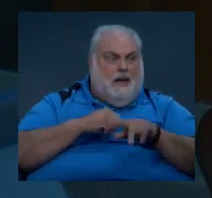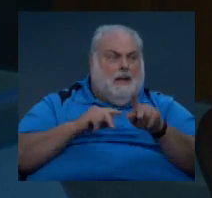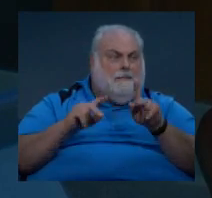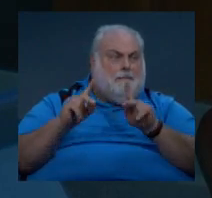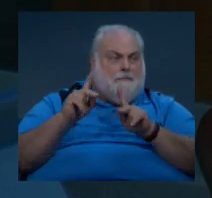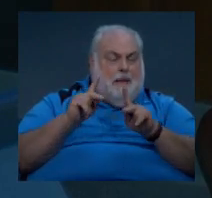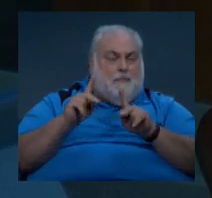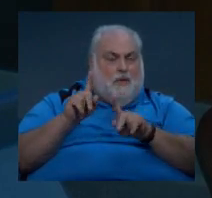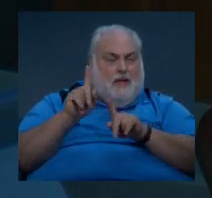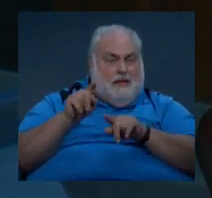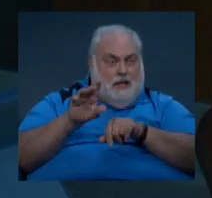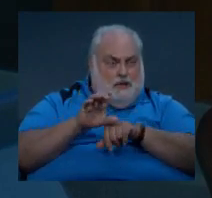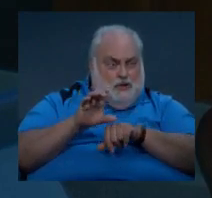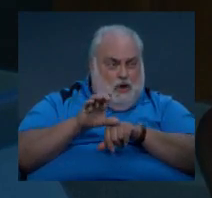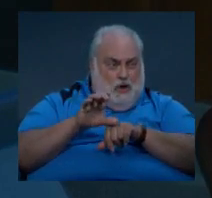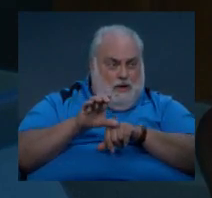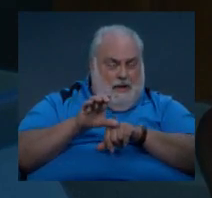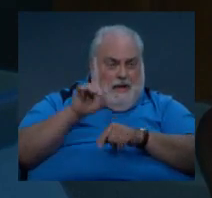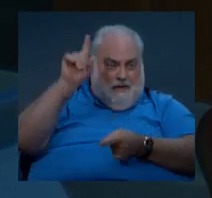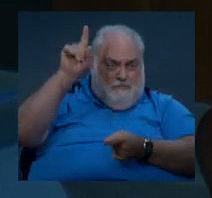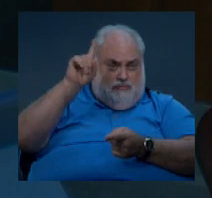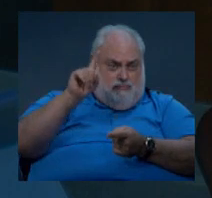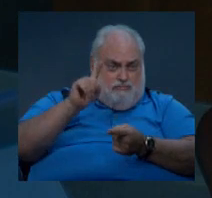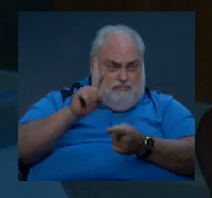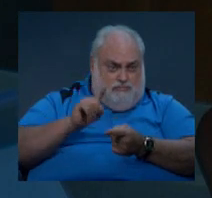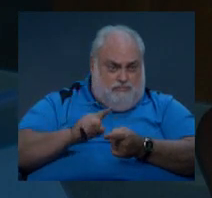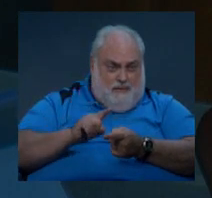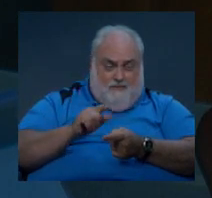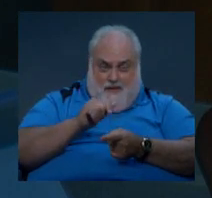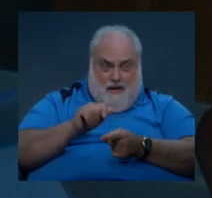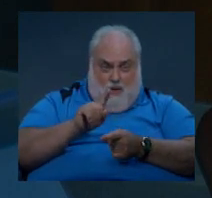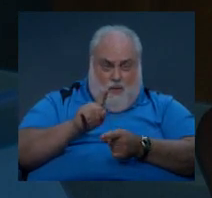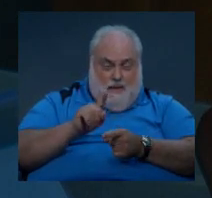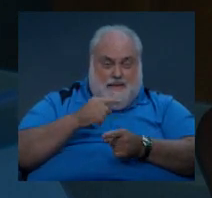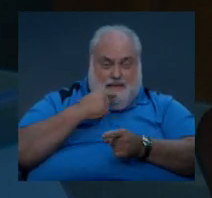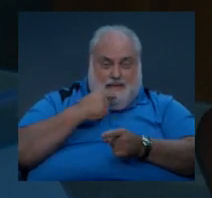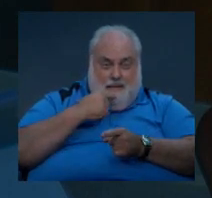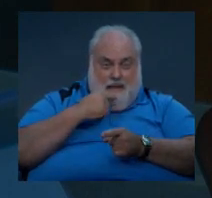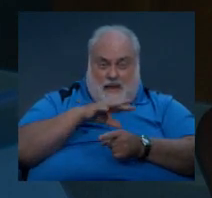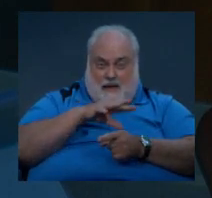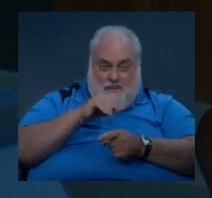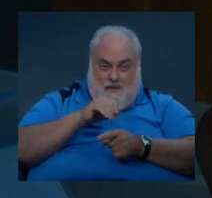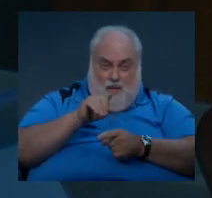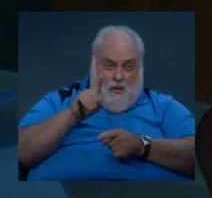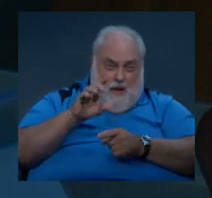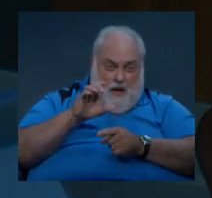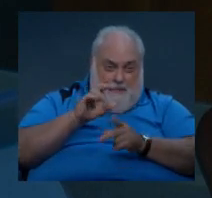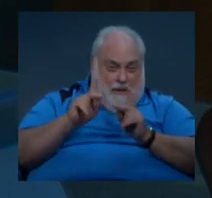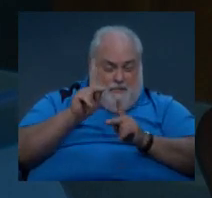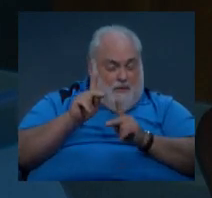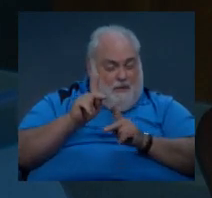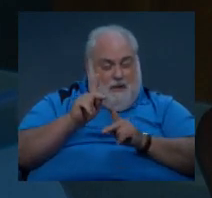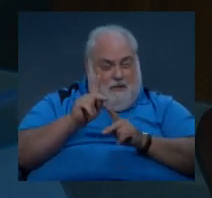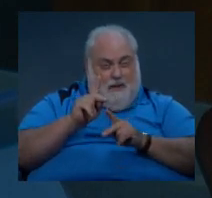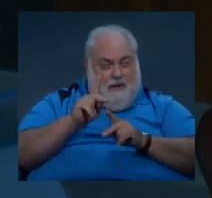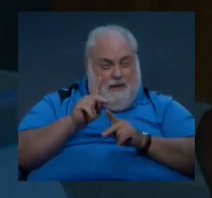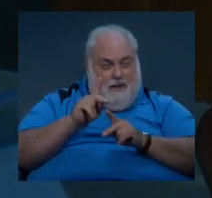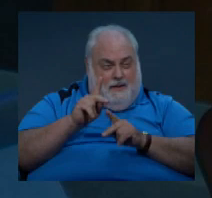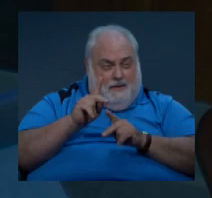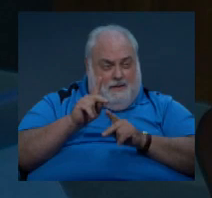People that attend church now is down. So if anybody sit up here and say it's going to be 50 to 100 people there, I would call